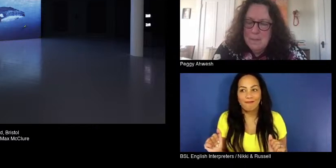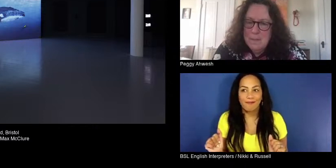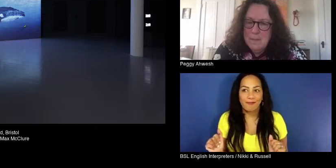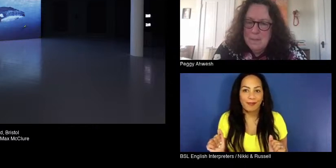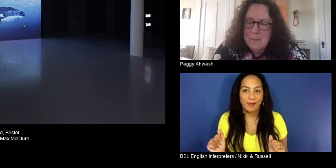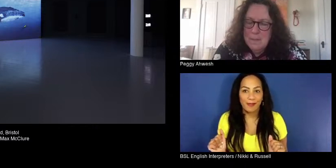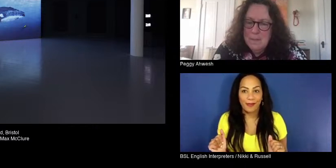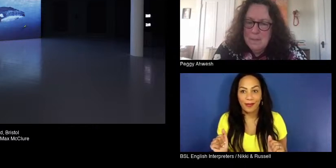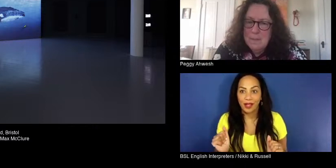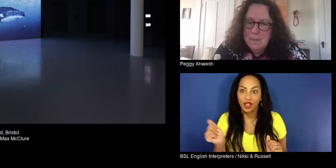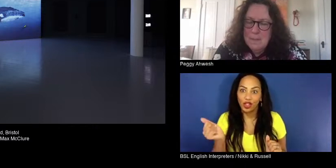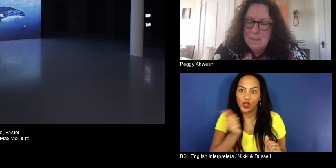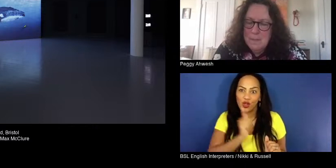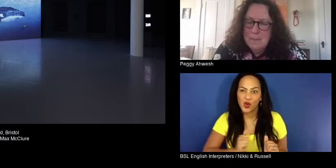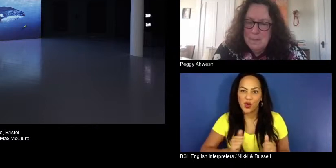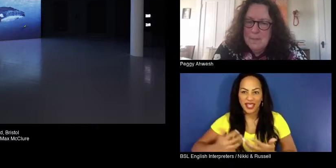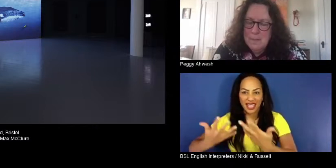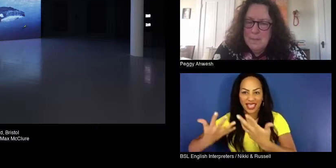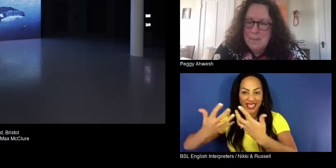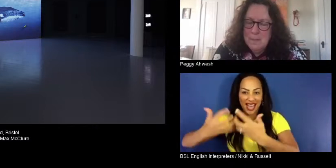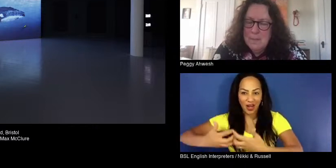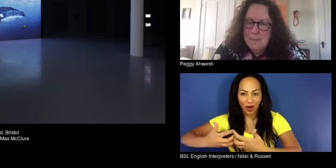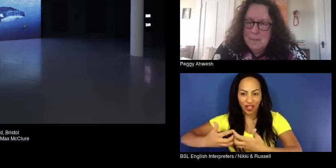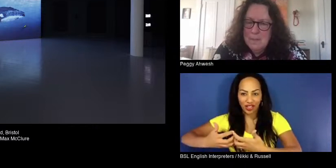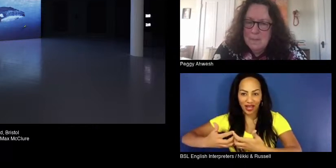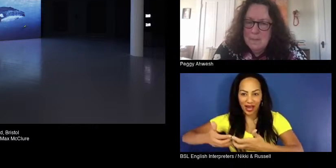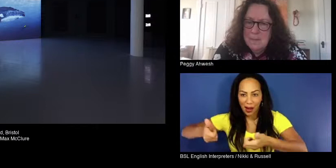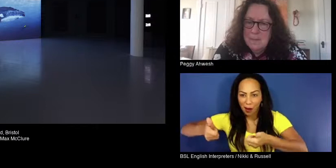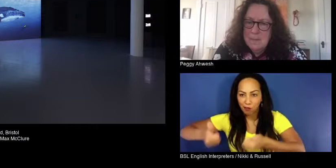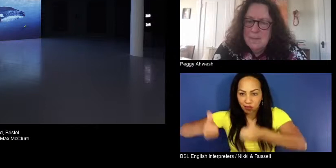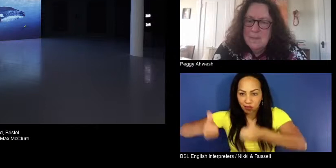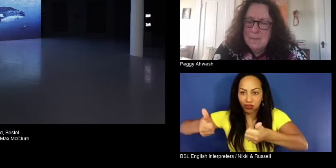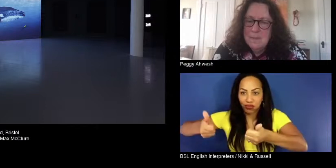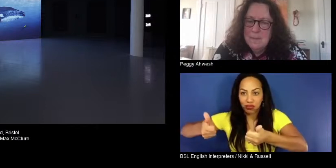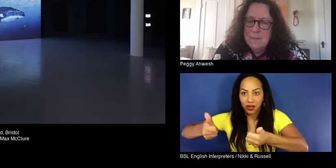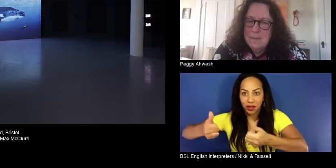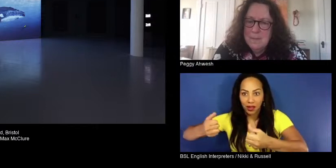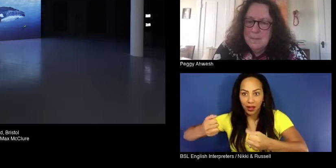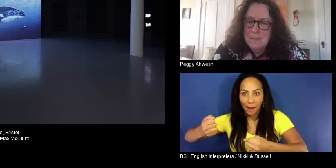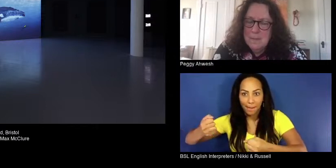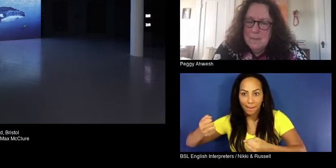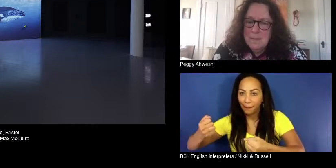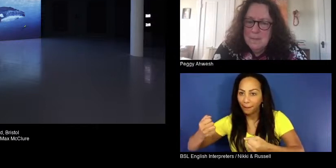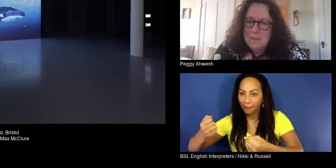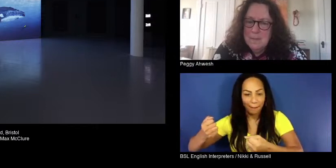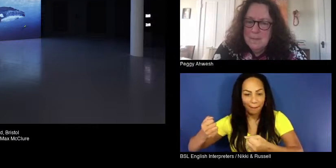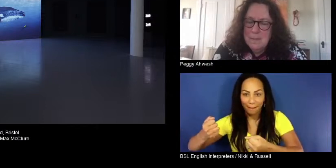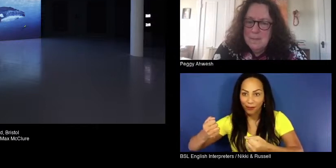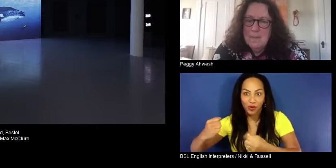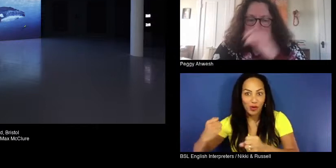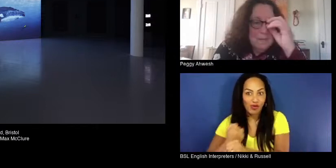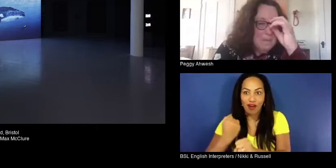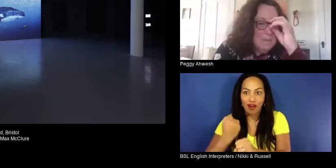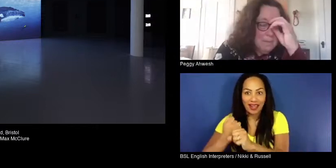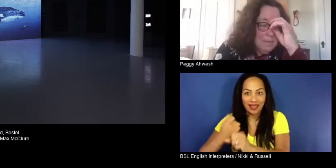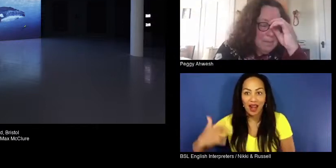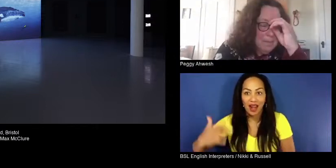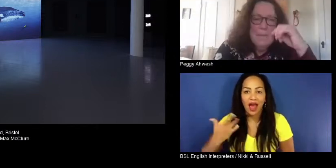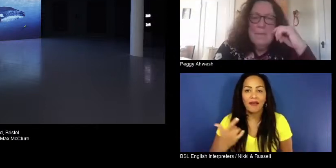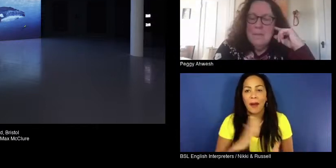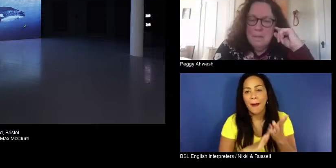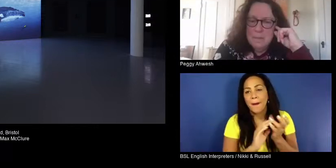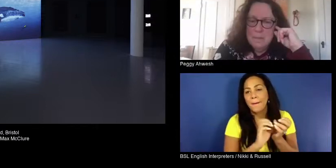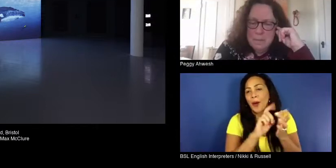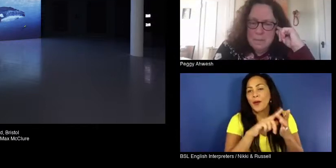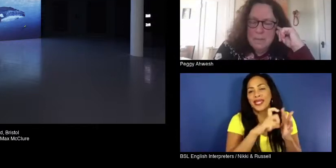using technology to sort of simulate life or to master the world through technology. And then in Moby Dick, I mean, there's